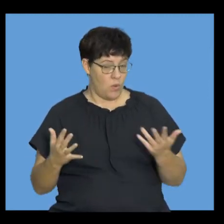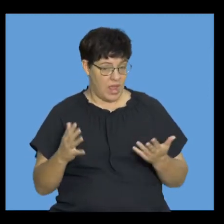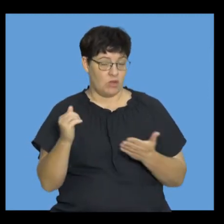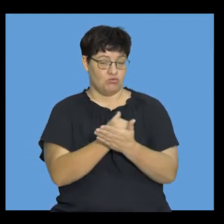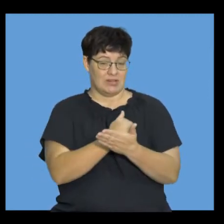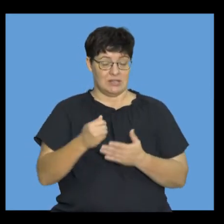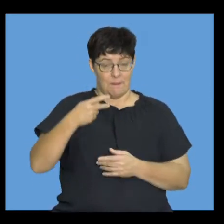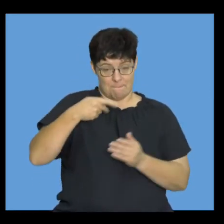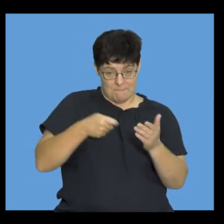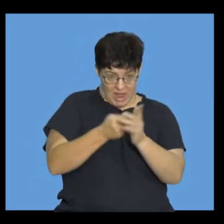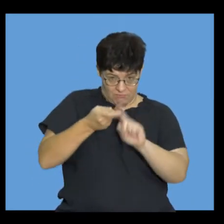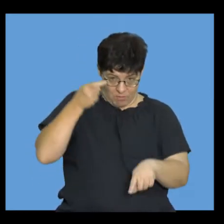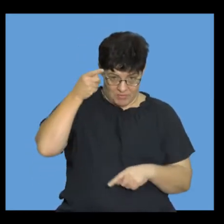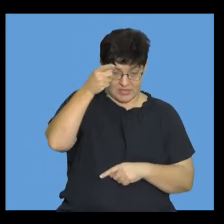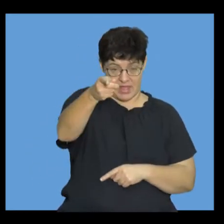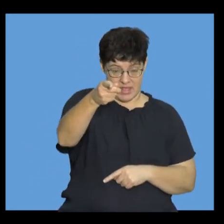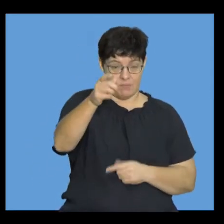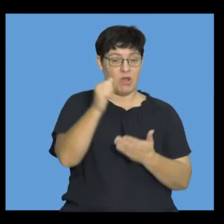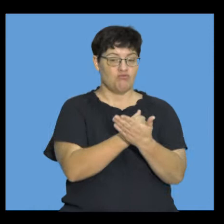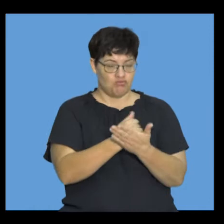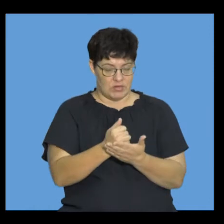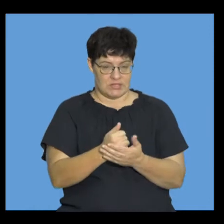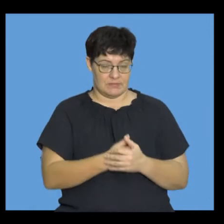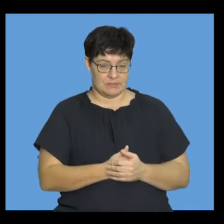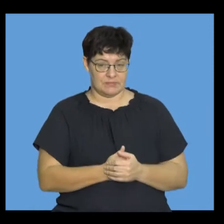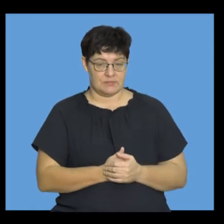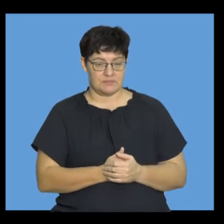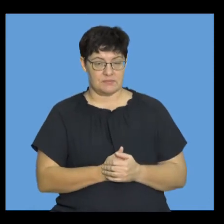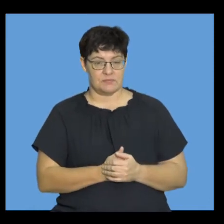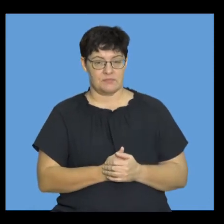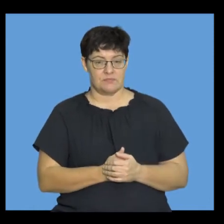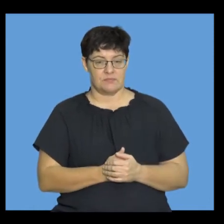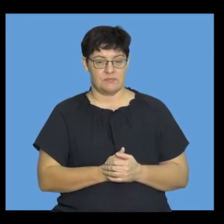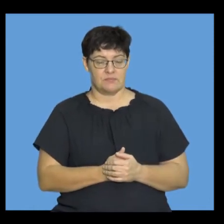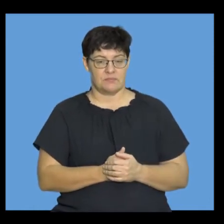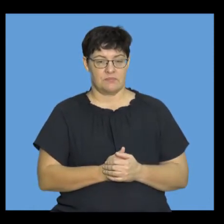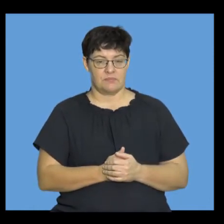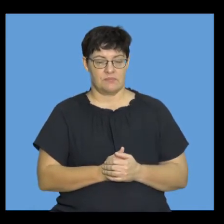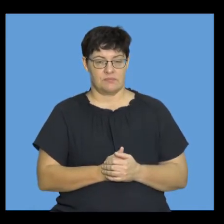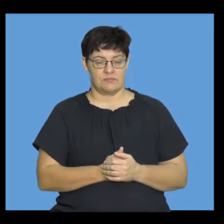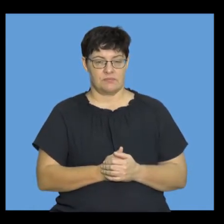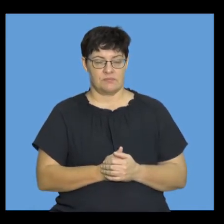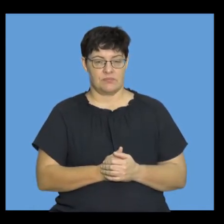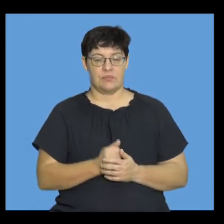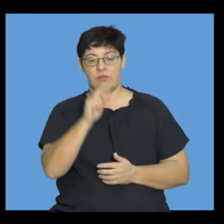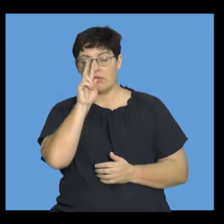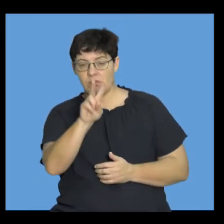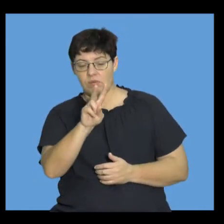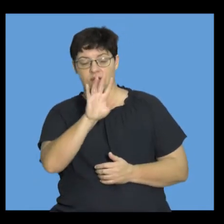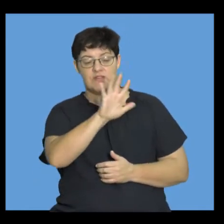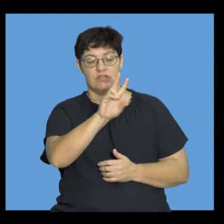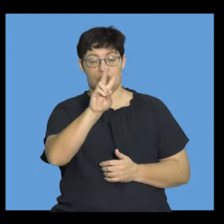Remember, the credit purchases figure you want. Okay? In this case here, we're looking at the 52,000